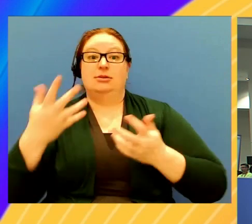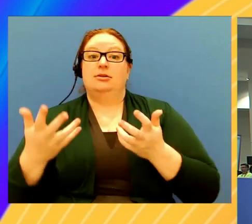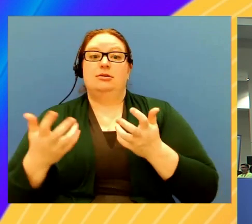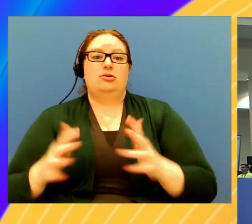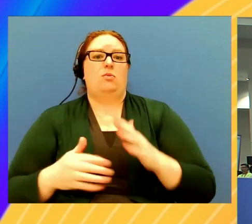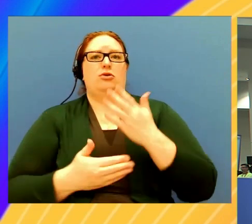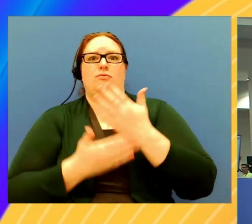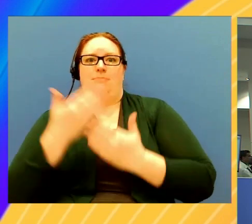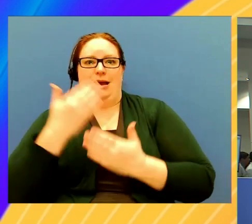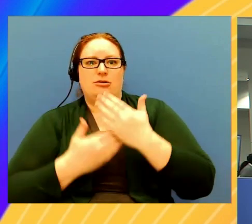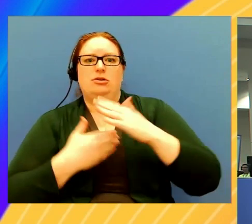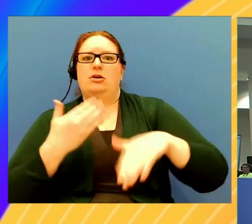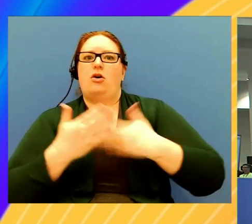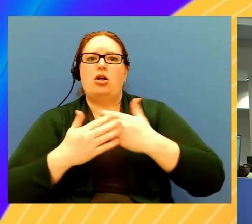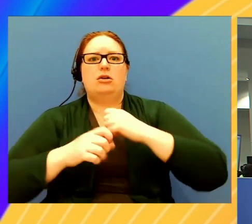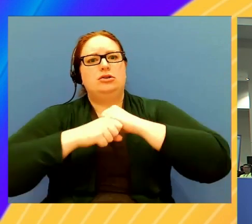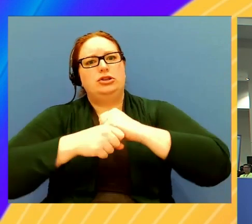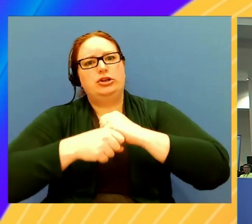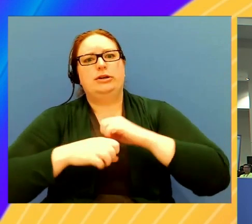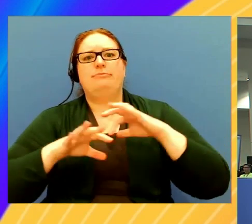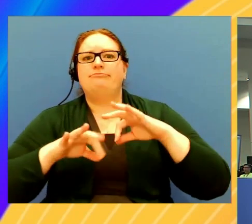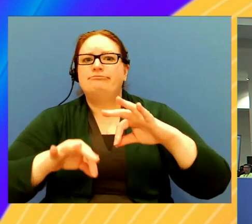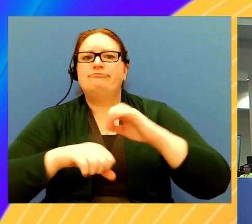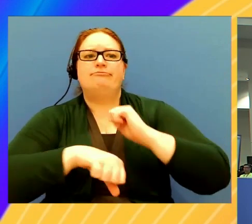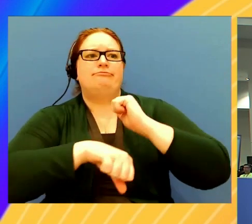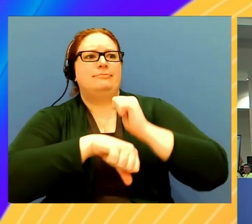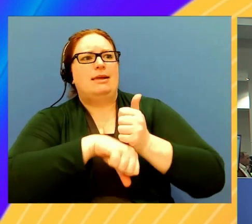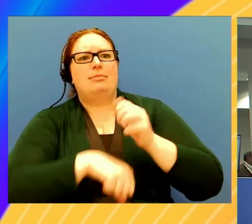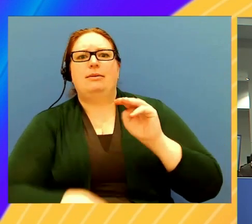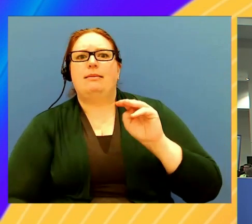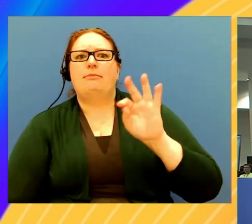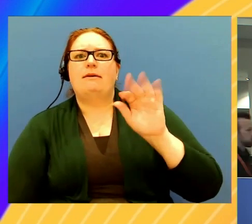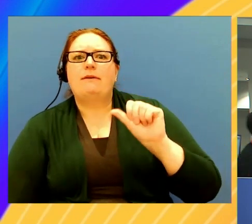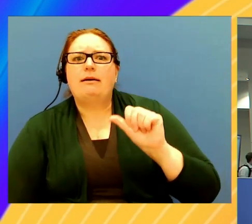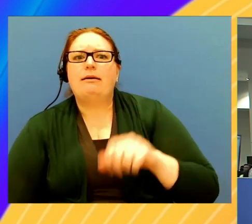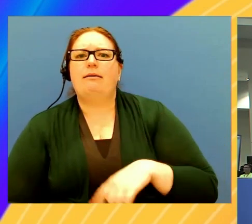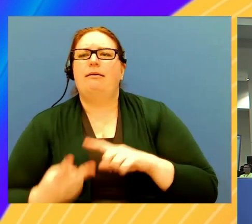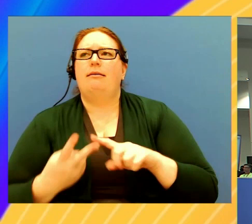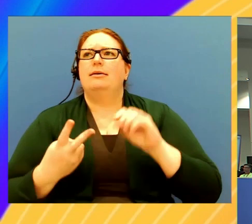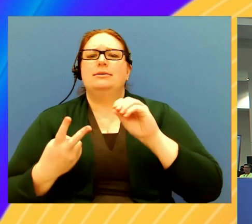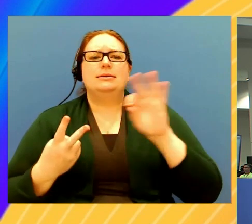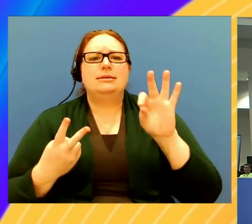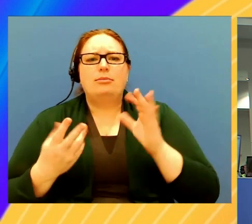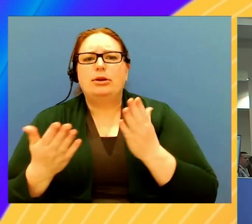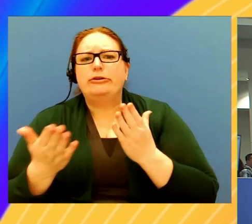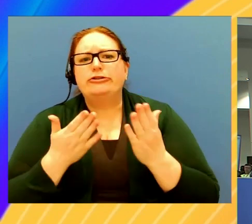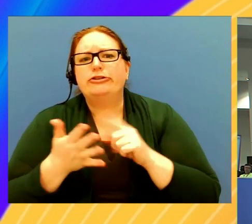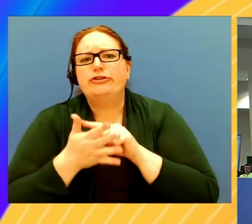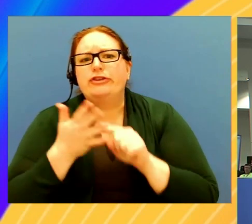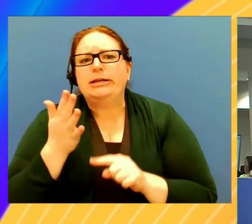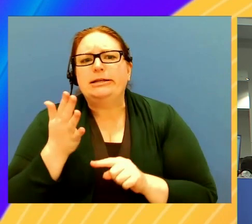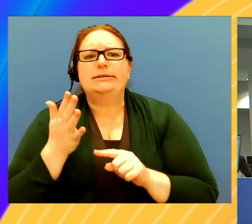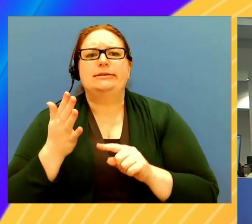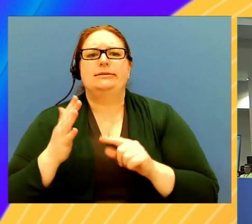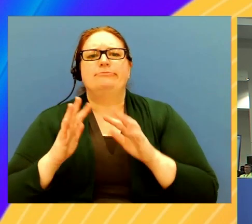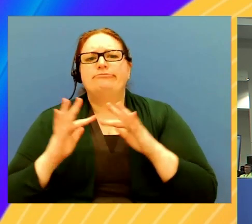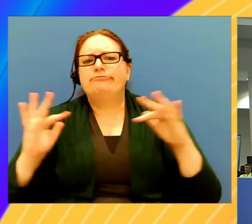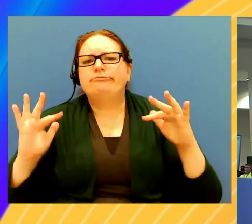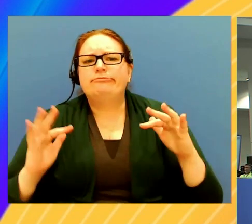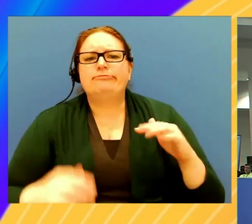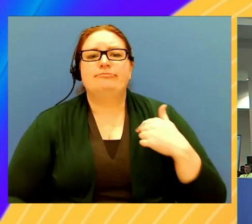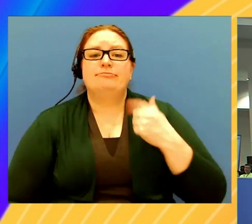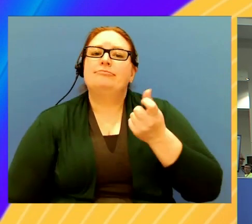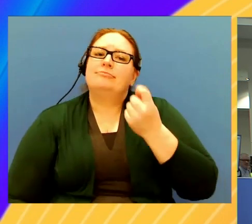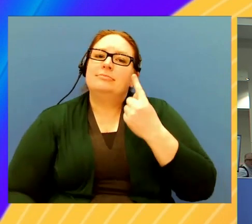those security findings like enabling MFA, disabling this service or whatnot. I see how